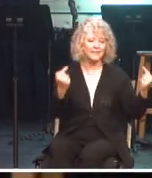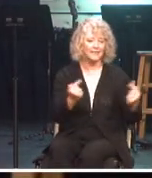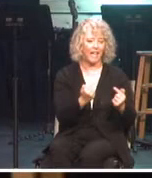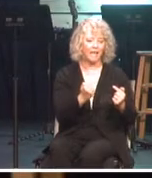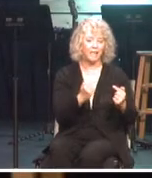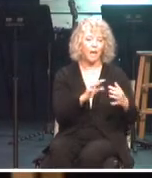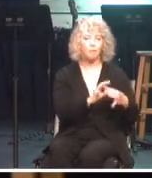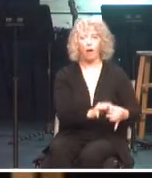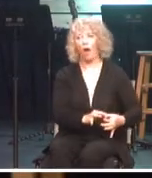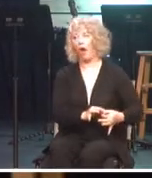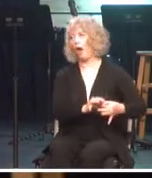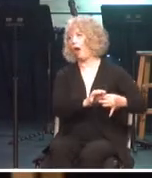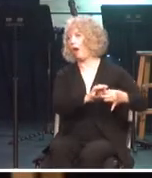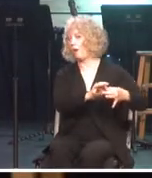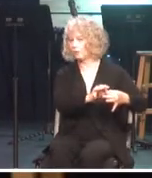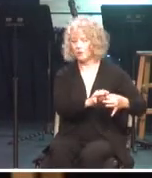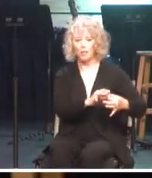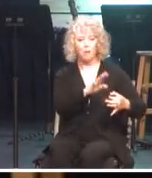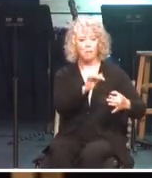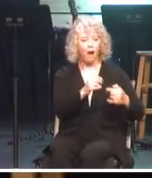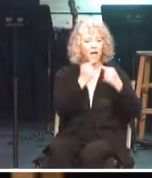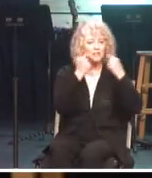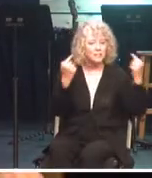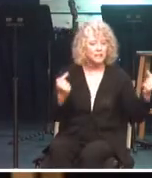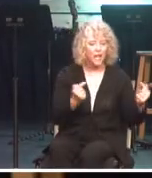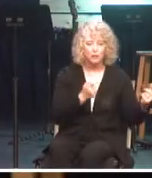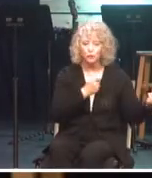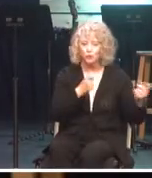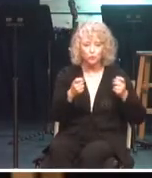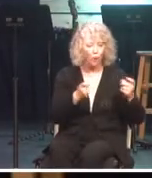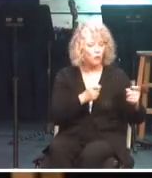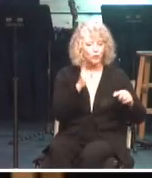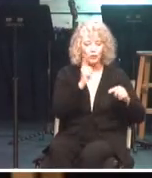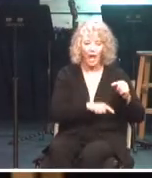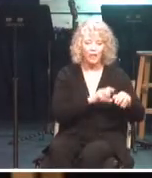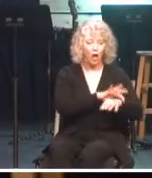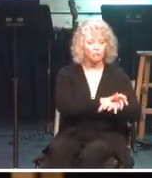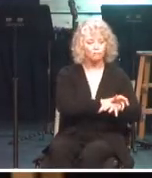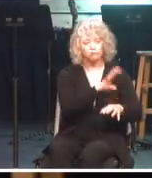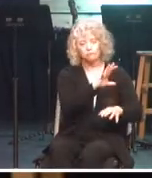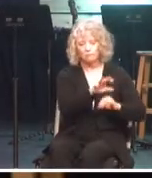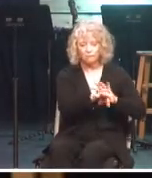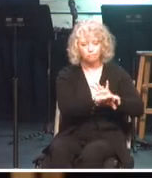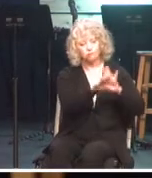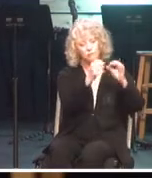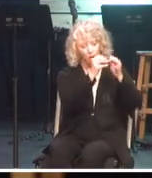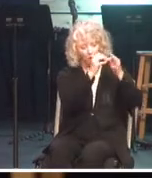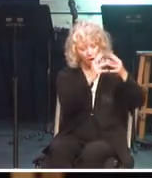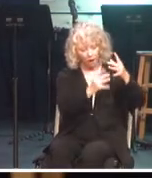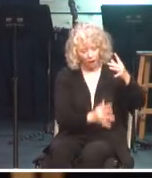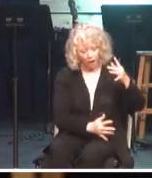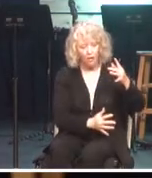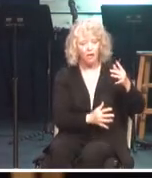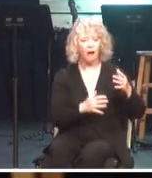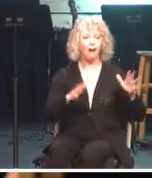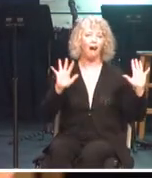bound by sin, unable to break sin's shackles, unable to unlock sin's